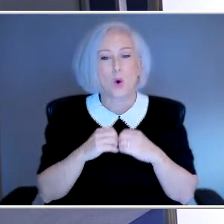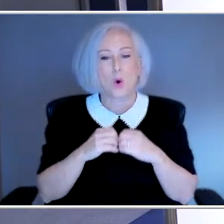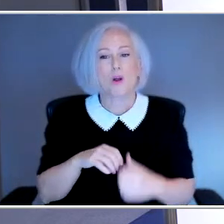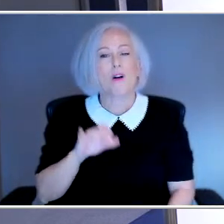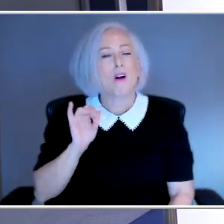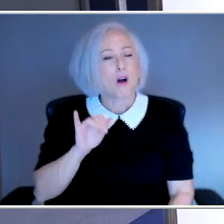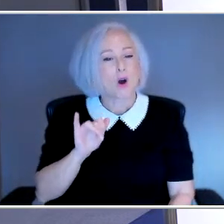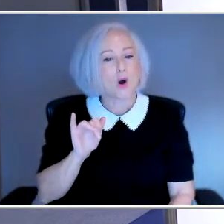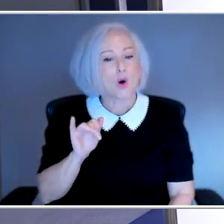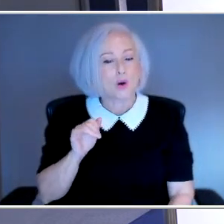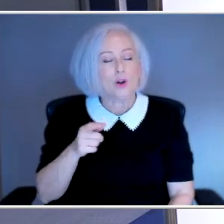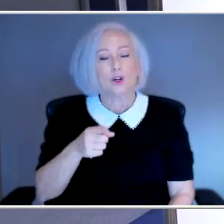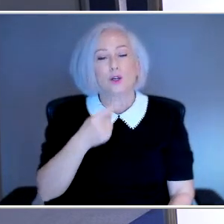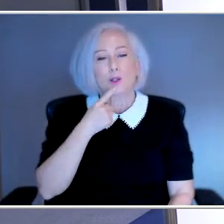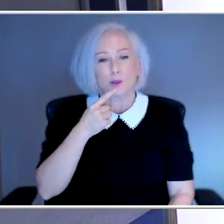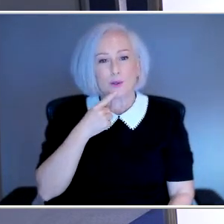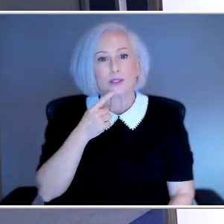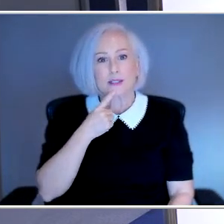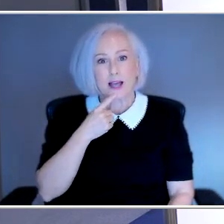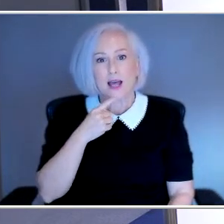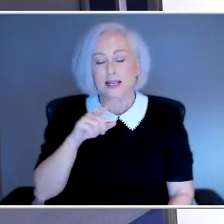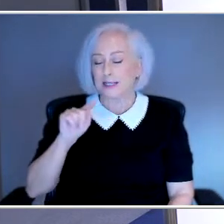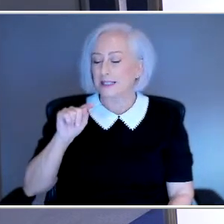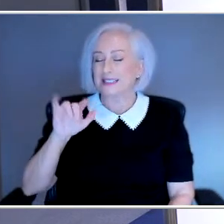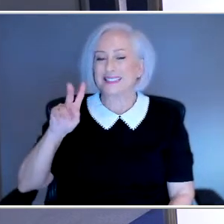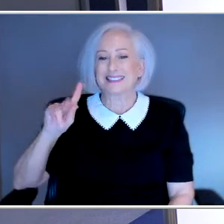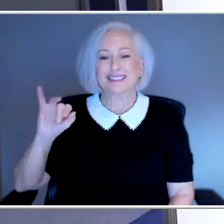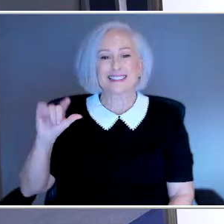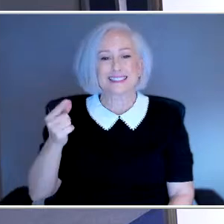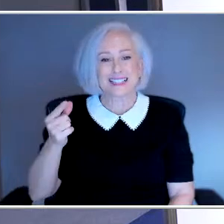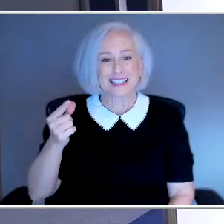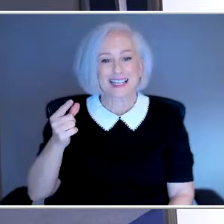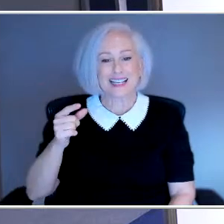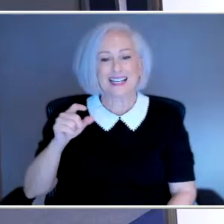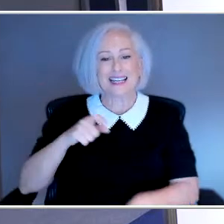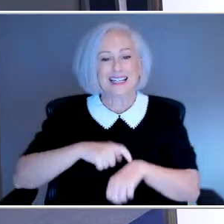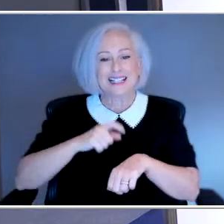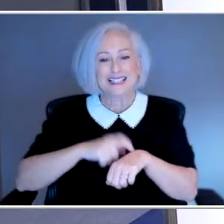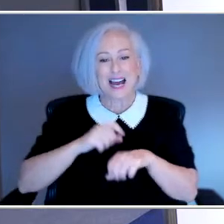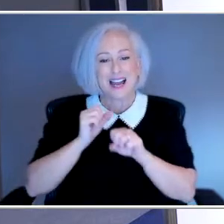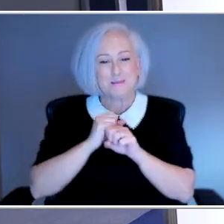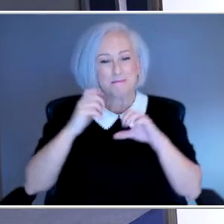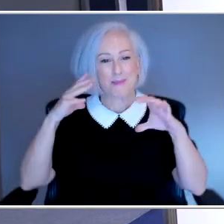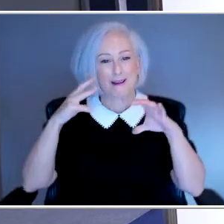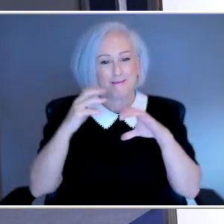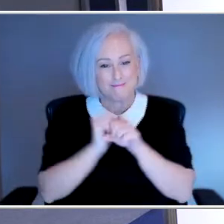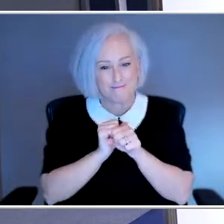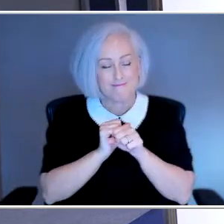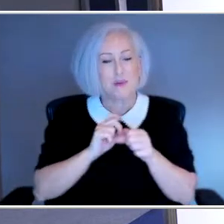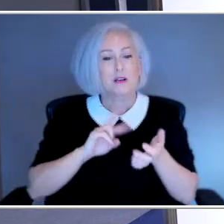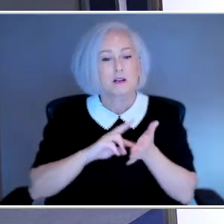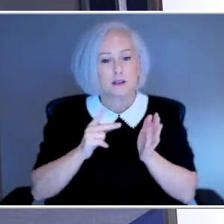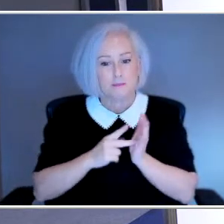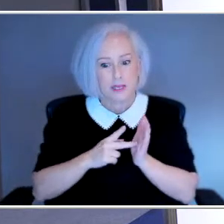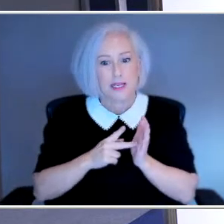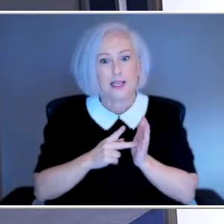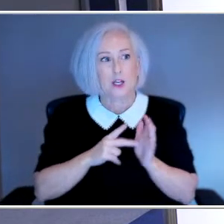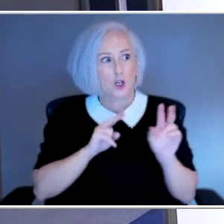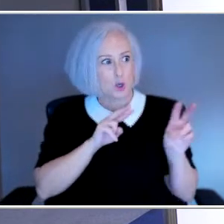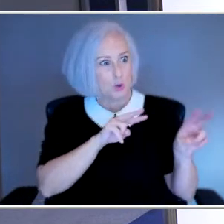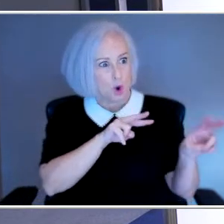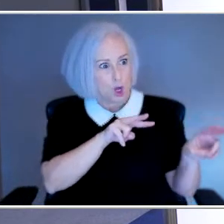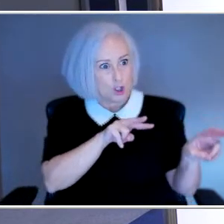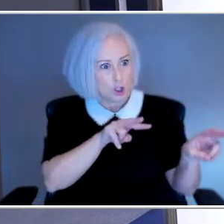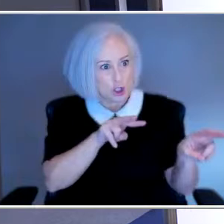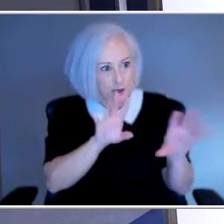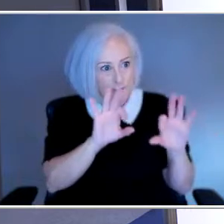bomb, that's kind of what you really were feeling like watching your family members go through this. Did you feel kind of like this is coming for me?